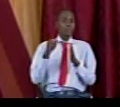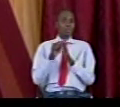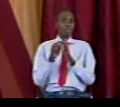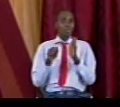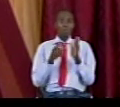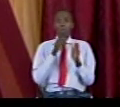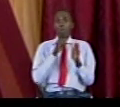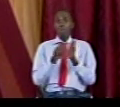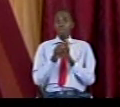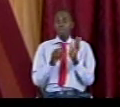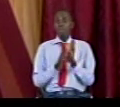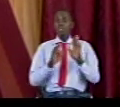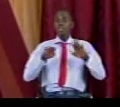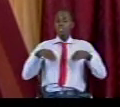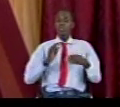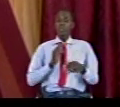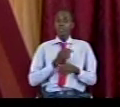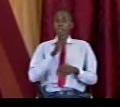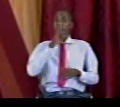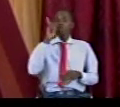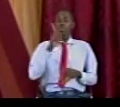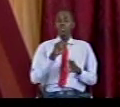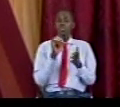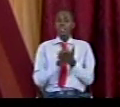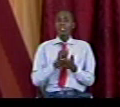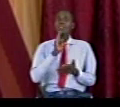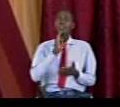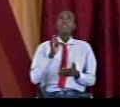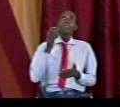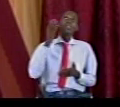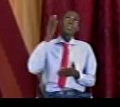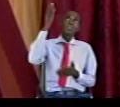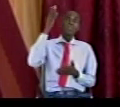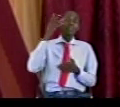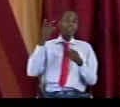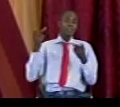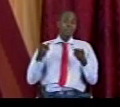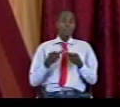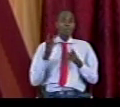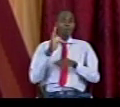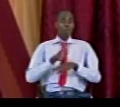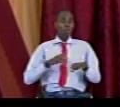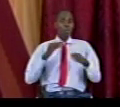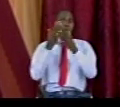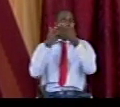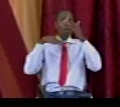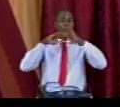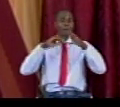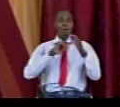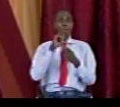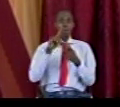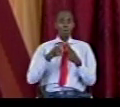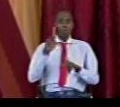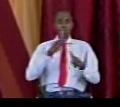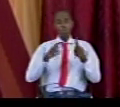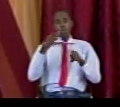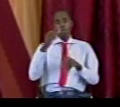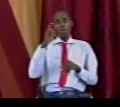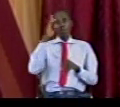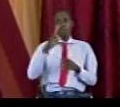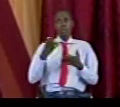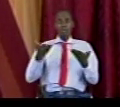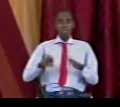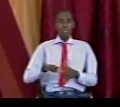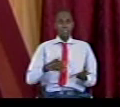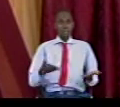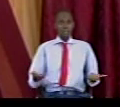is a place called heaven. And when a saint of God dies on earth here, he goes to that place that